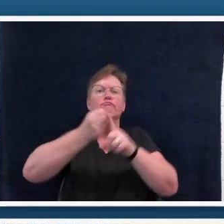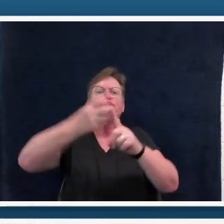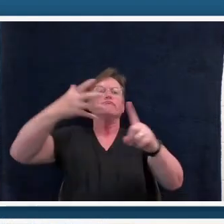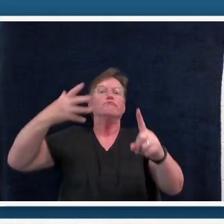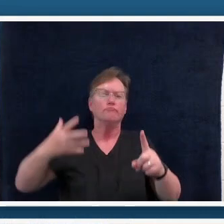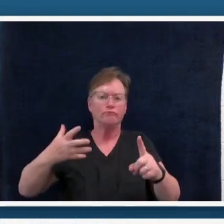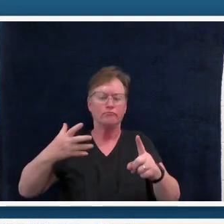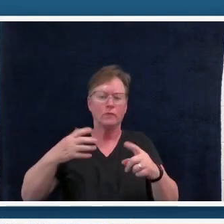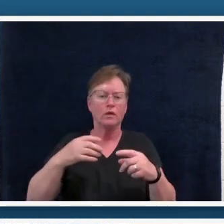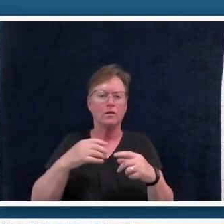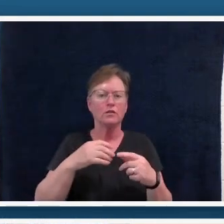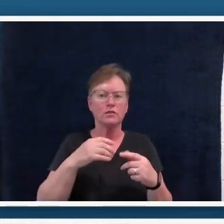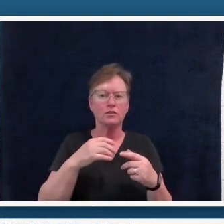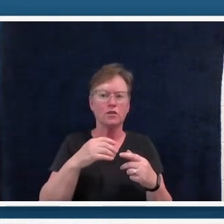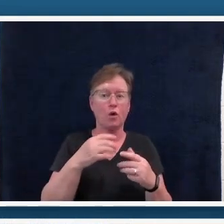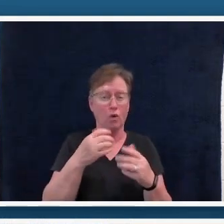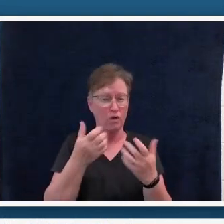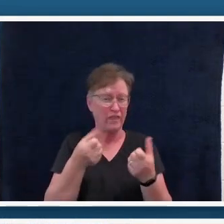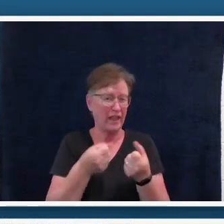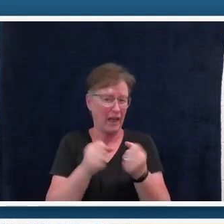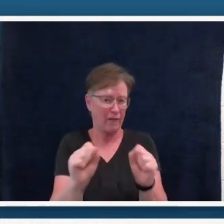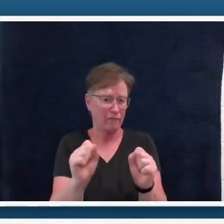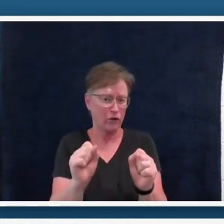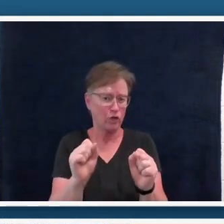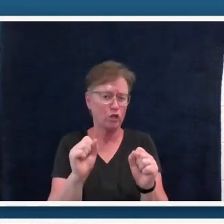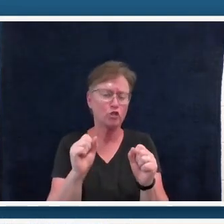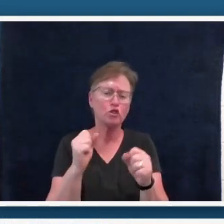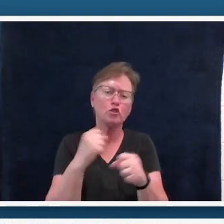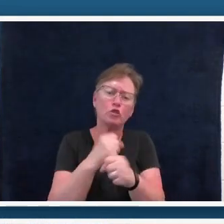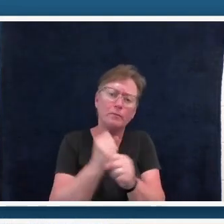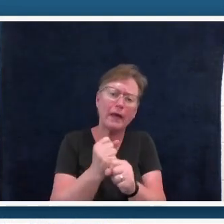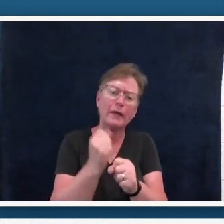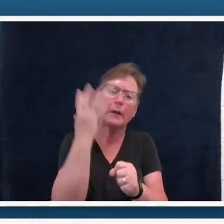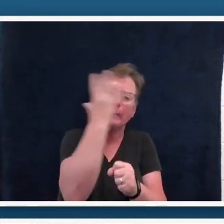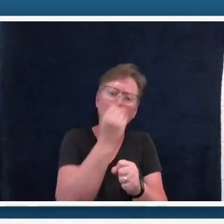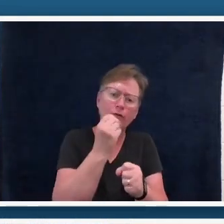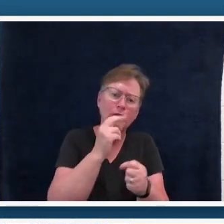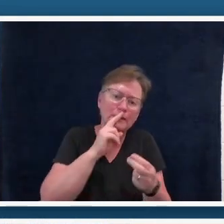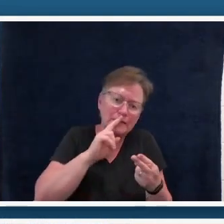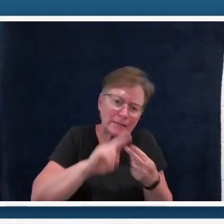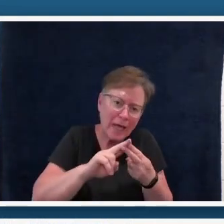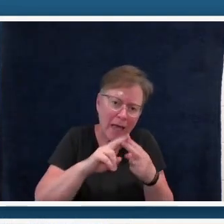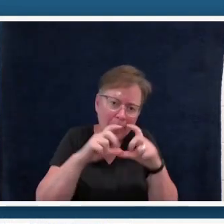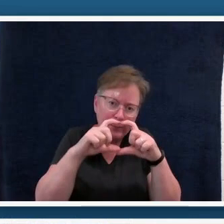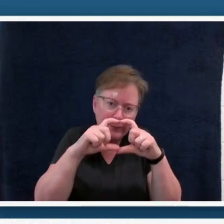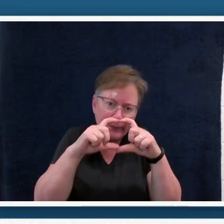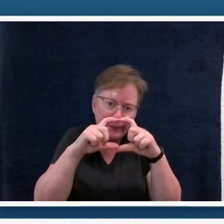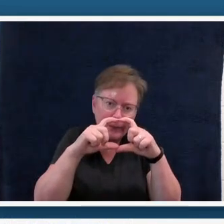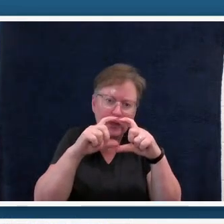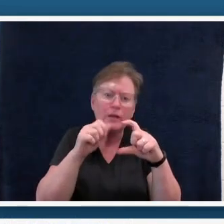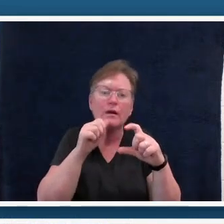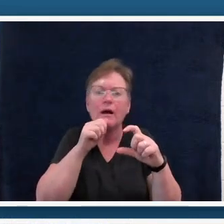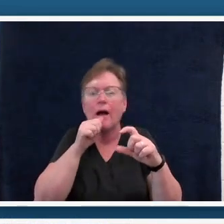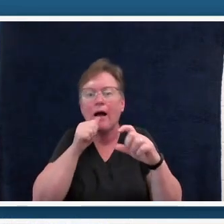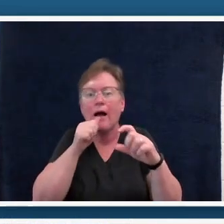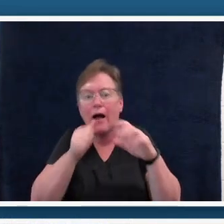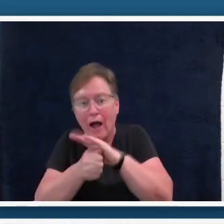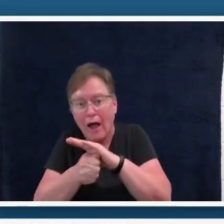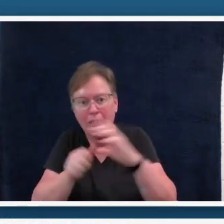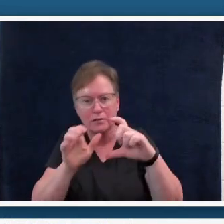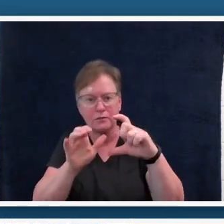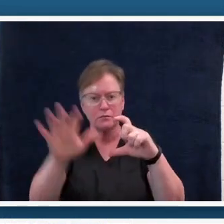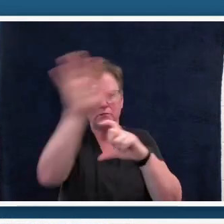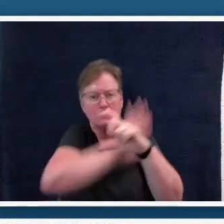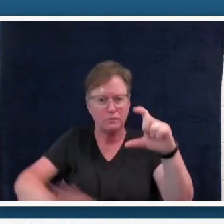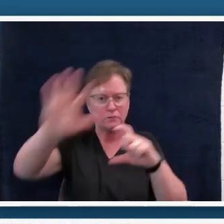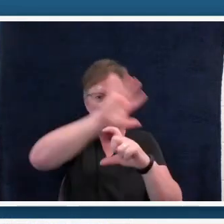really beautiful shot, you're concealing the truth of what is happening around them. That's great. I would love